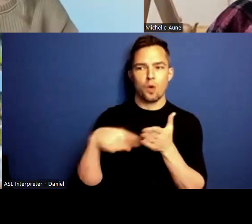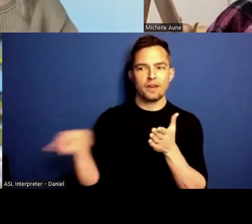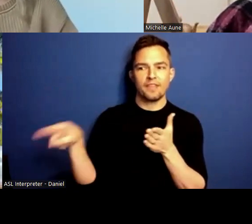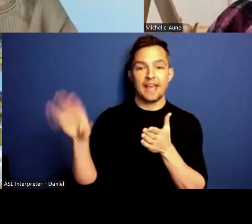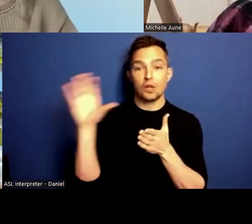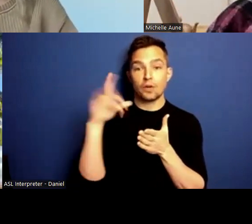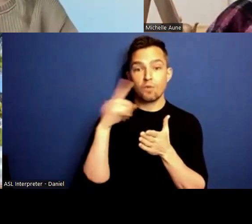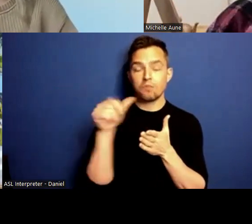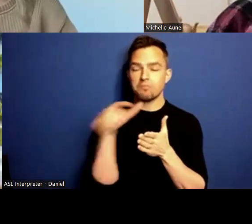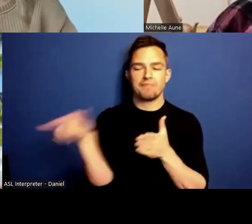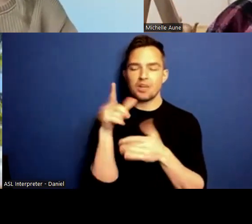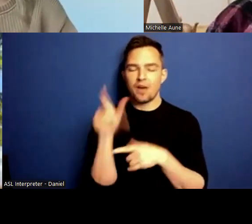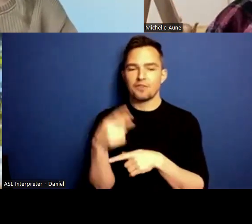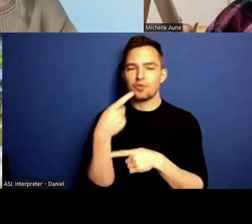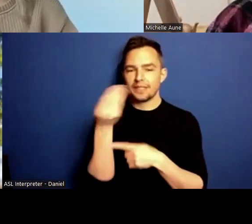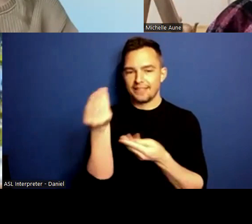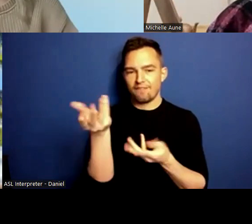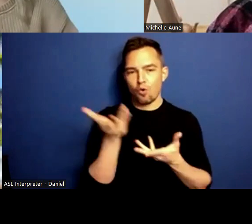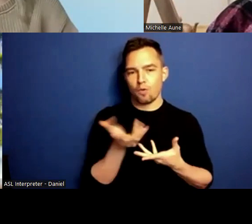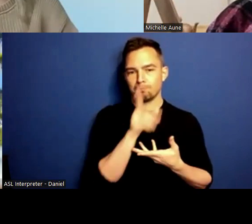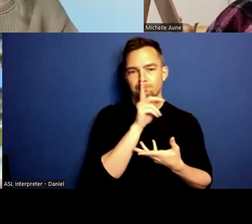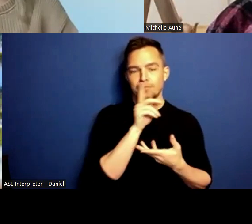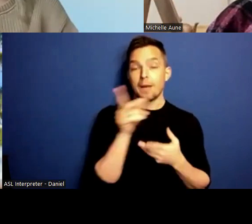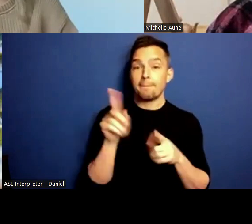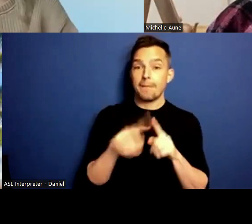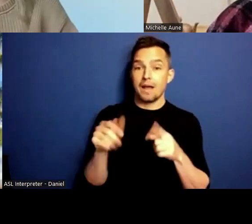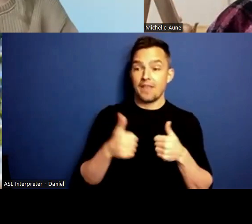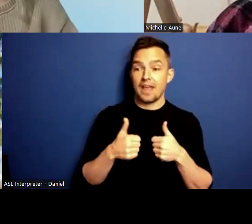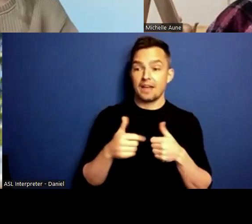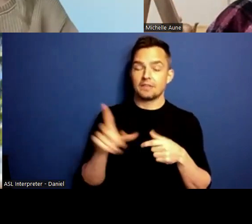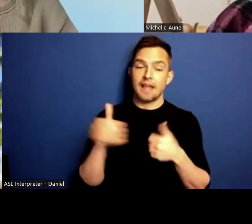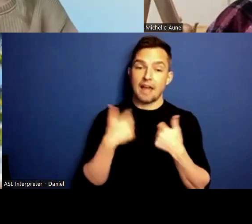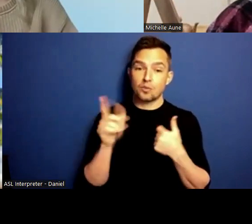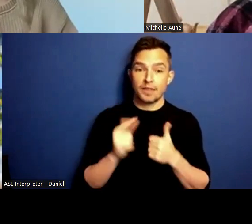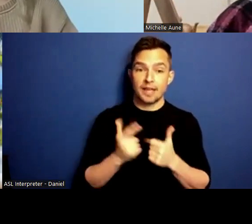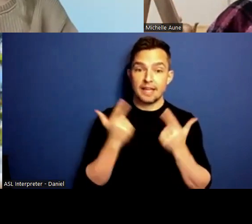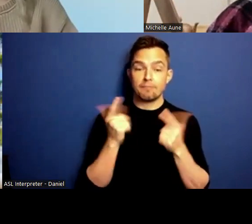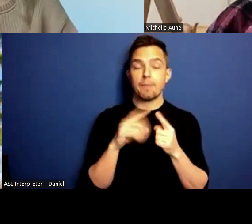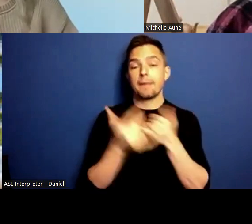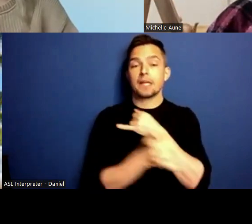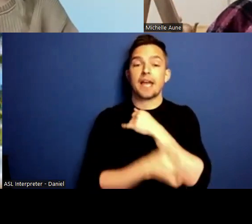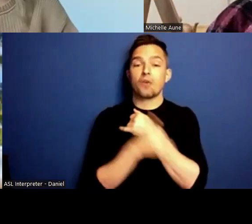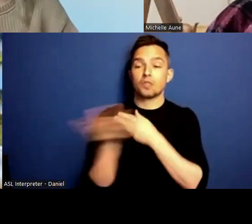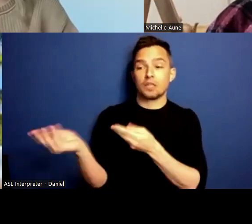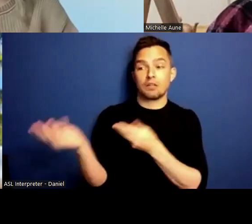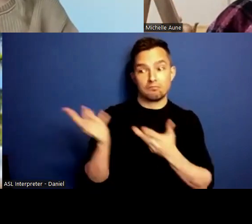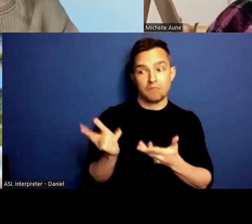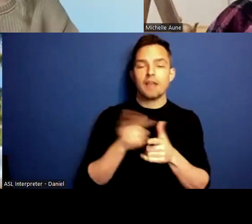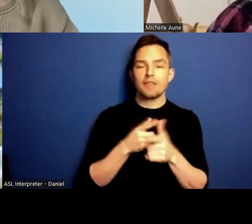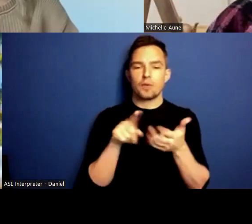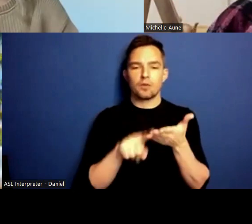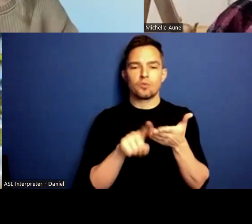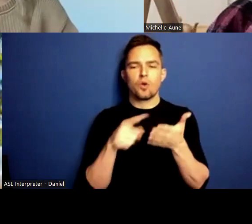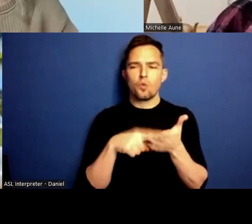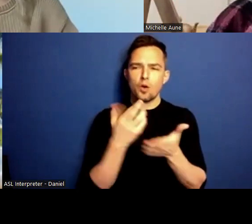don't really necessarily have to tell us the address that they're living in, but maybe the county, so that we can research of what kind of